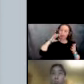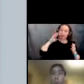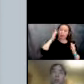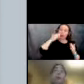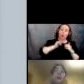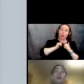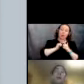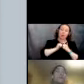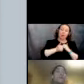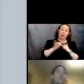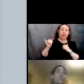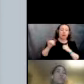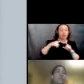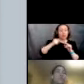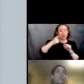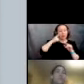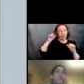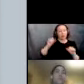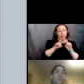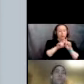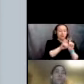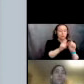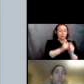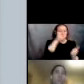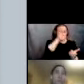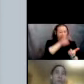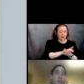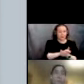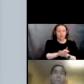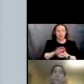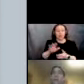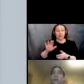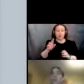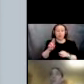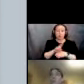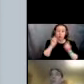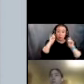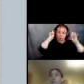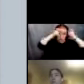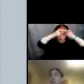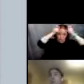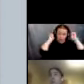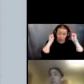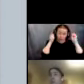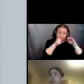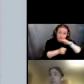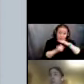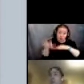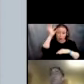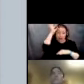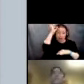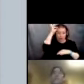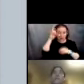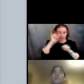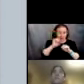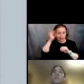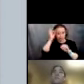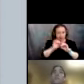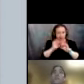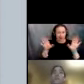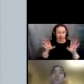camp. She wore scarves to cover her giveaway hair. And I was absolutely